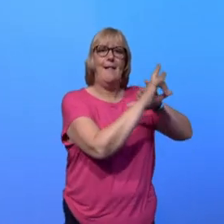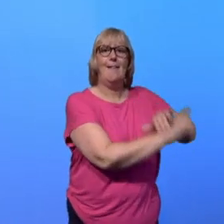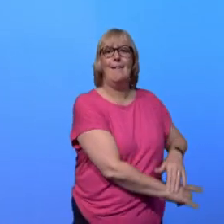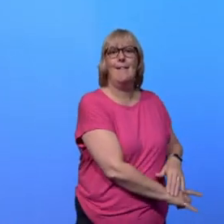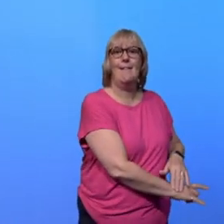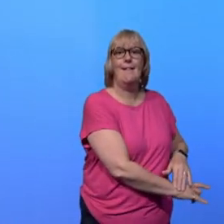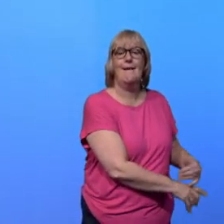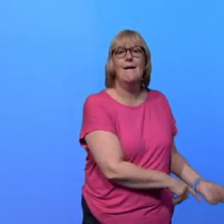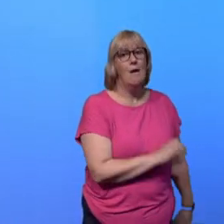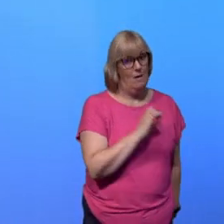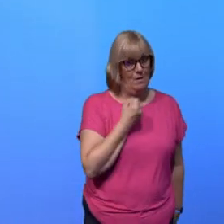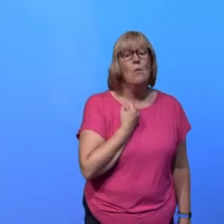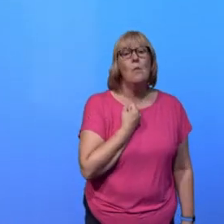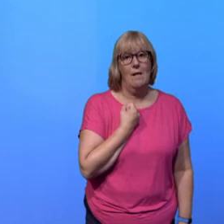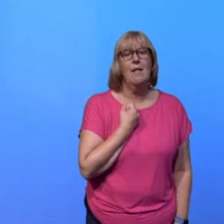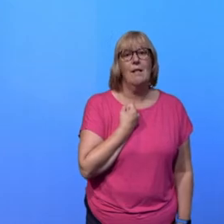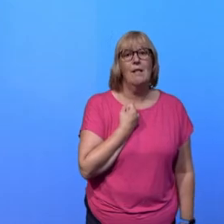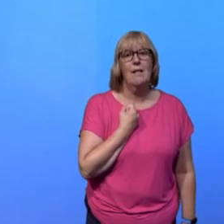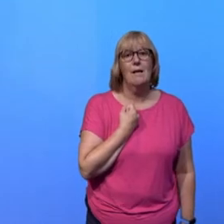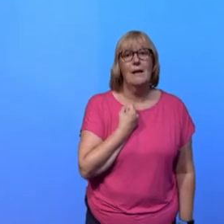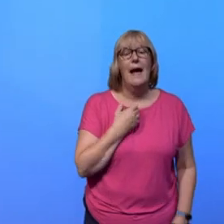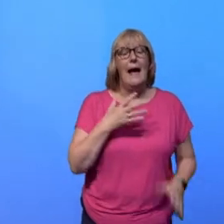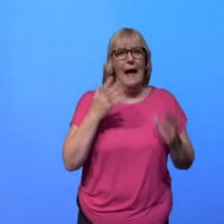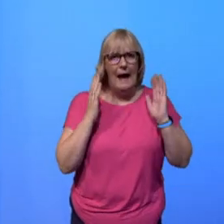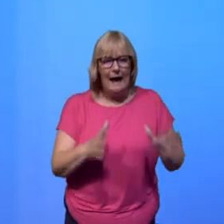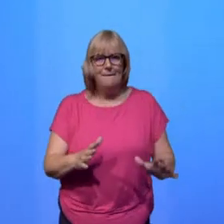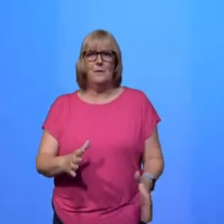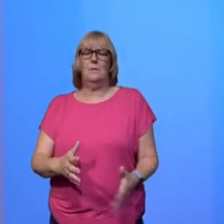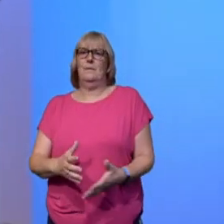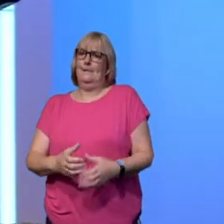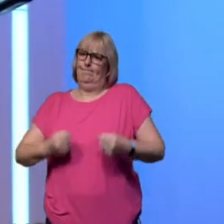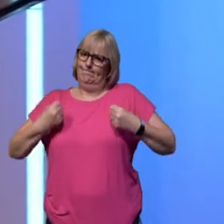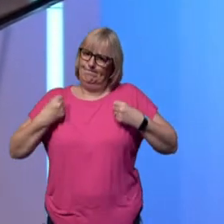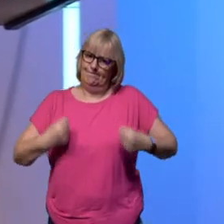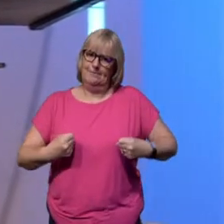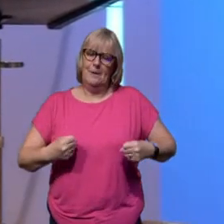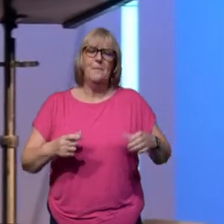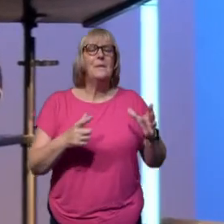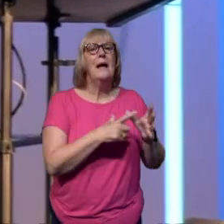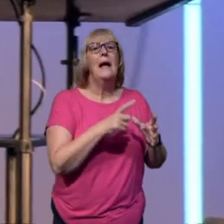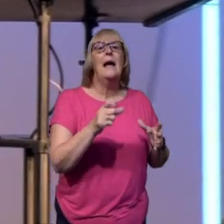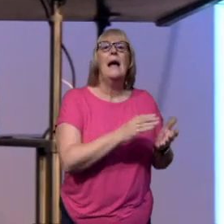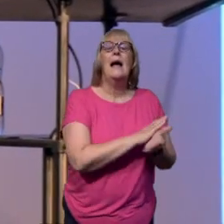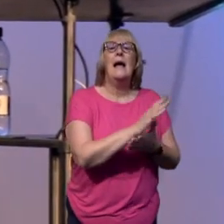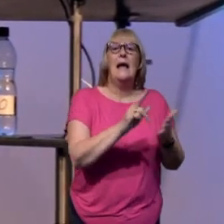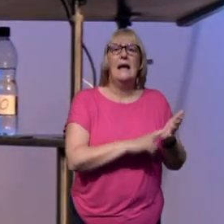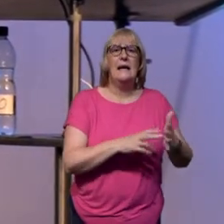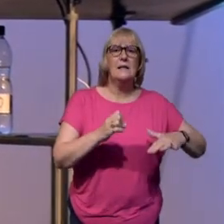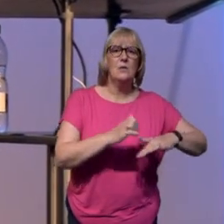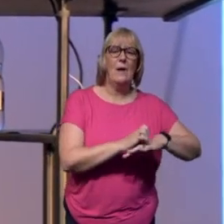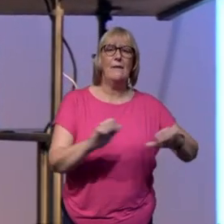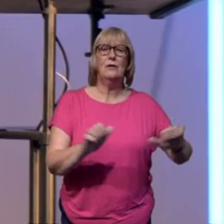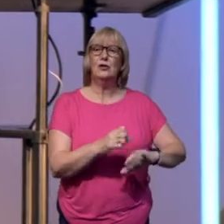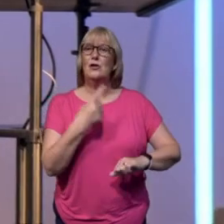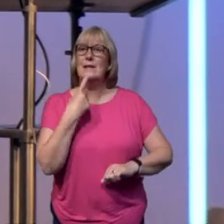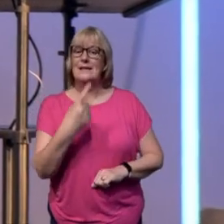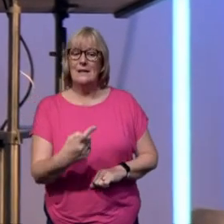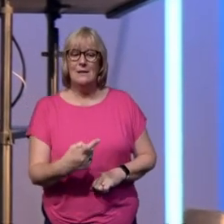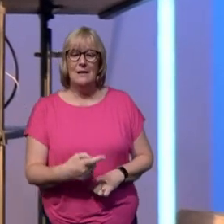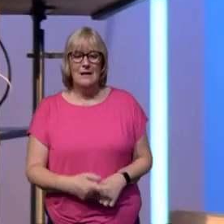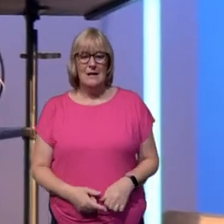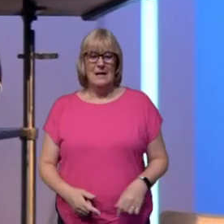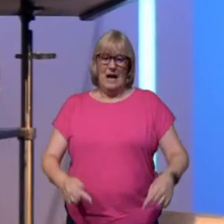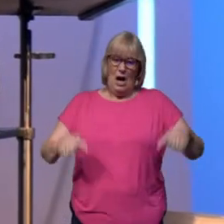Be absolutely ruthless. And of course, accountability. Achan's wife should have said, shouldn't she? Achan's wife, she should have said,